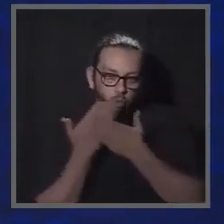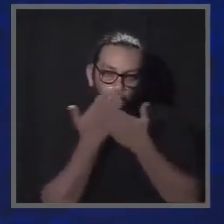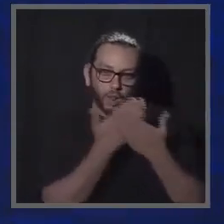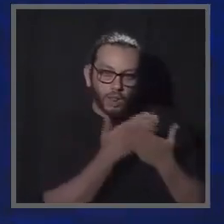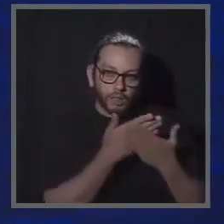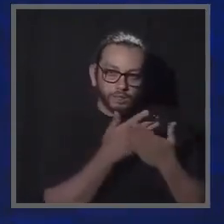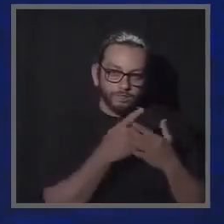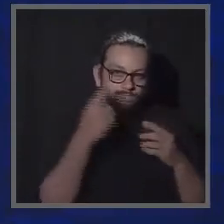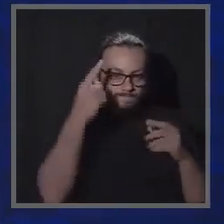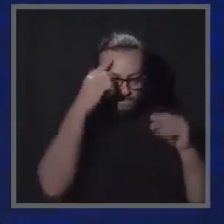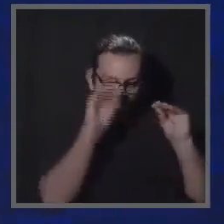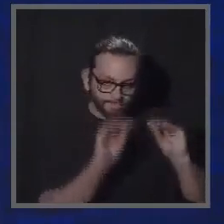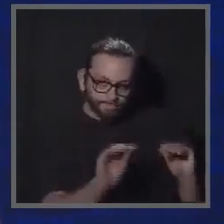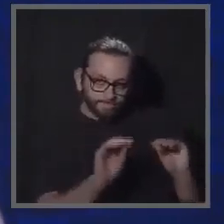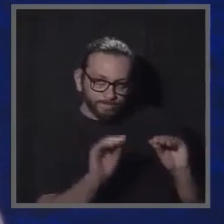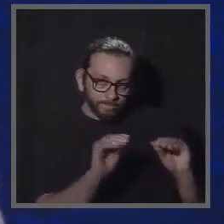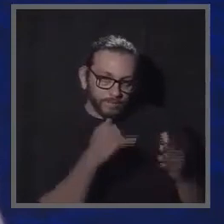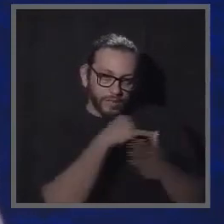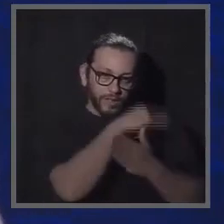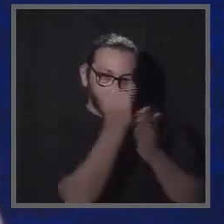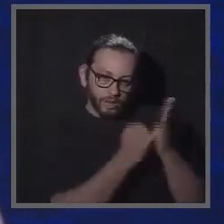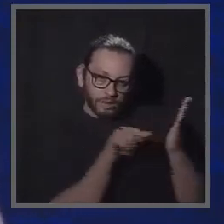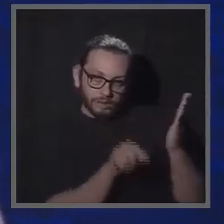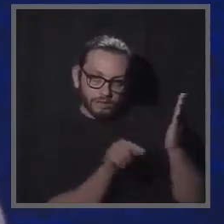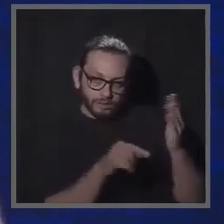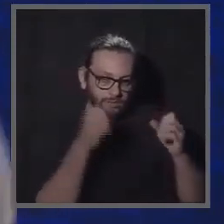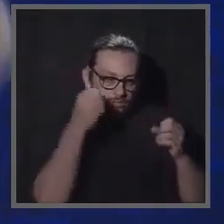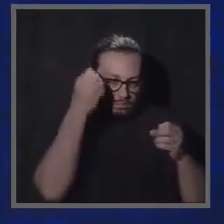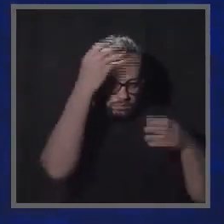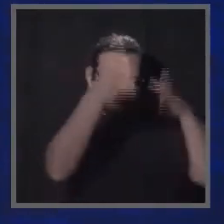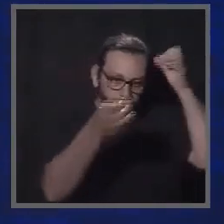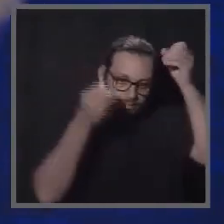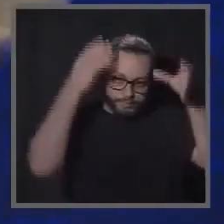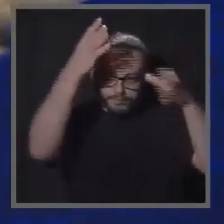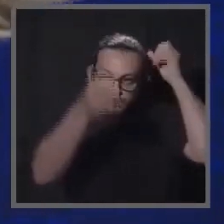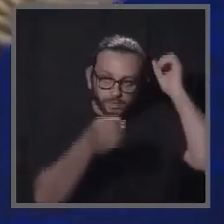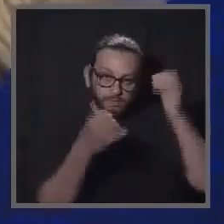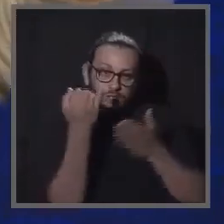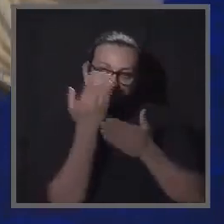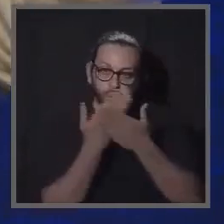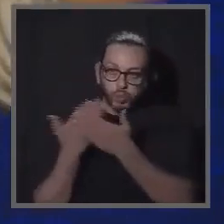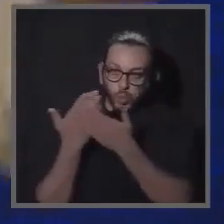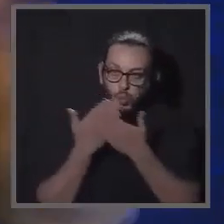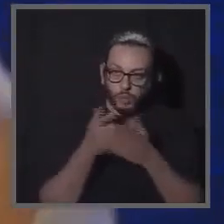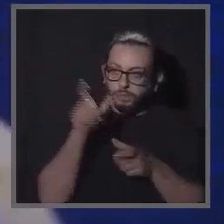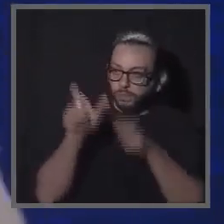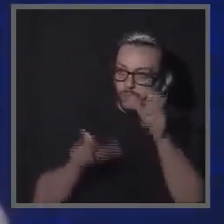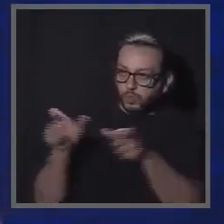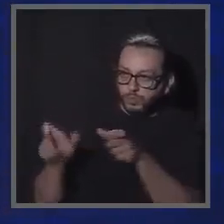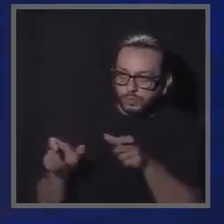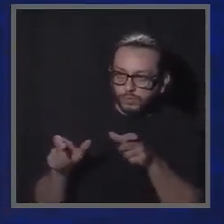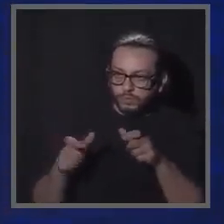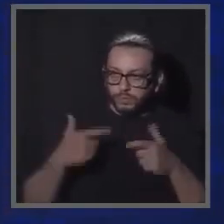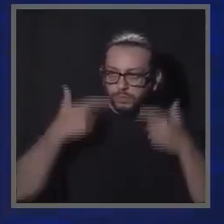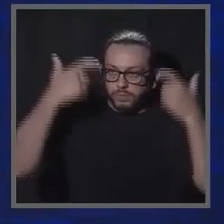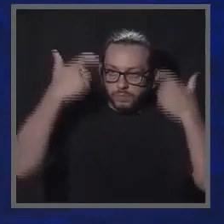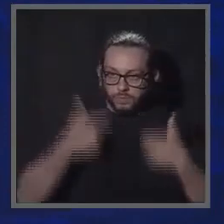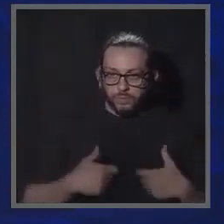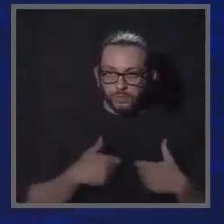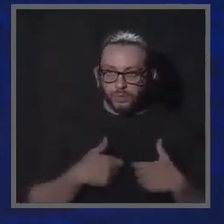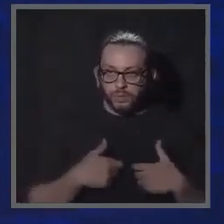schools that train artists, but also the schools that train in anthropologists, psychologists,